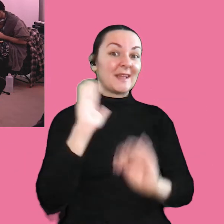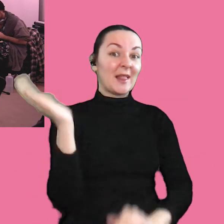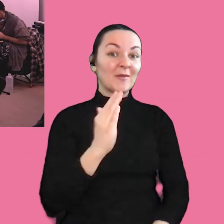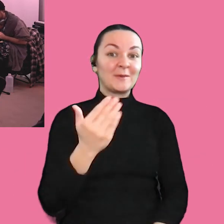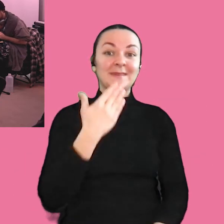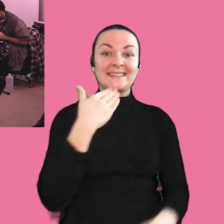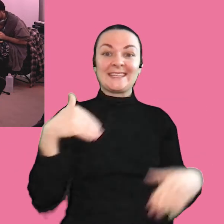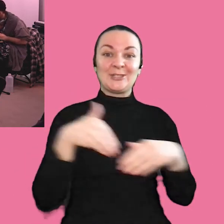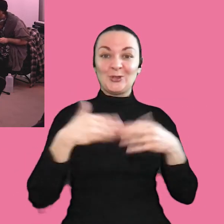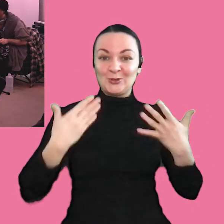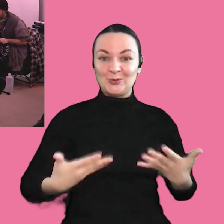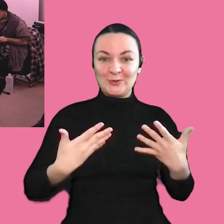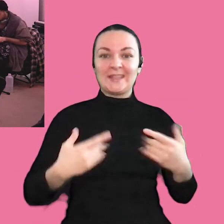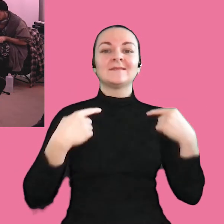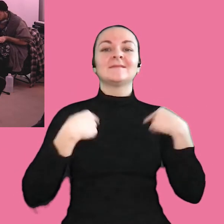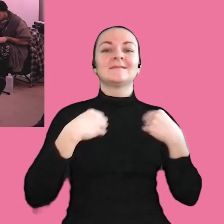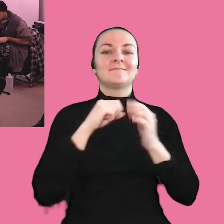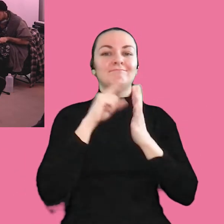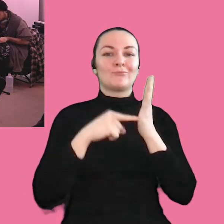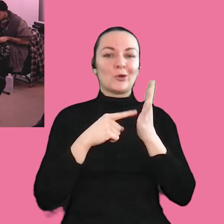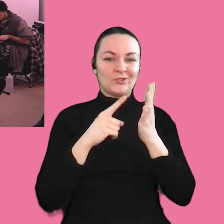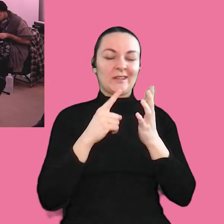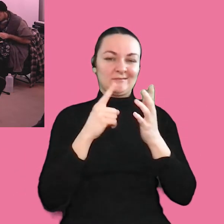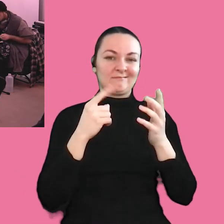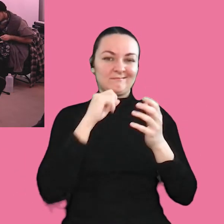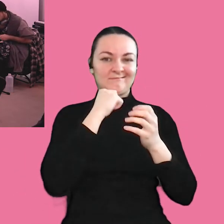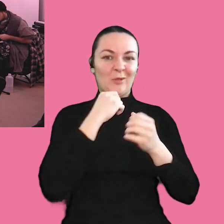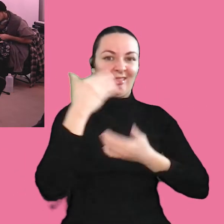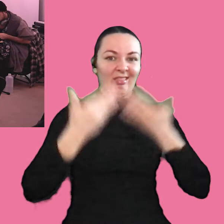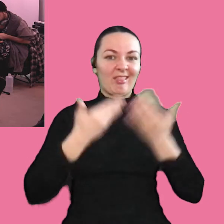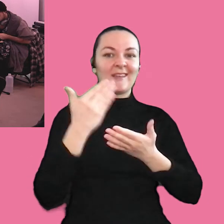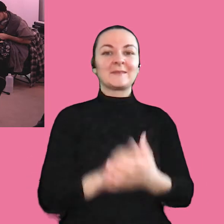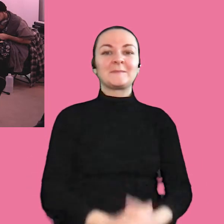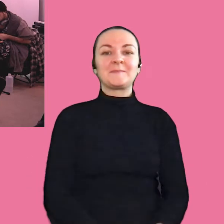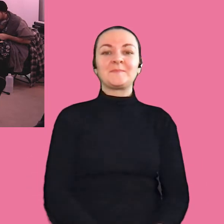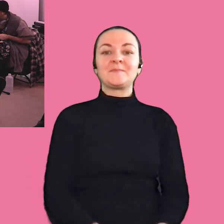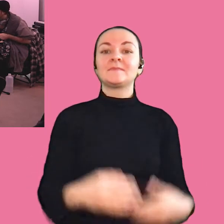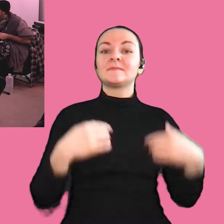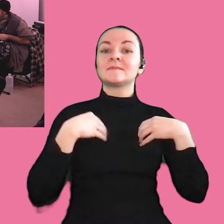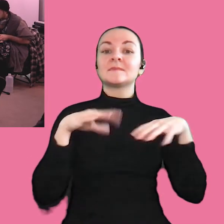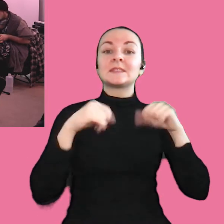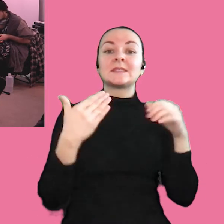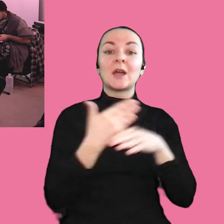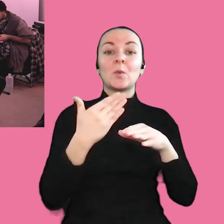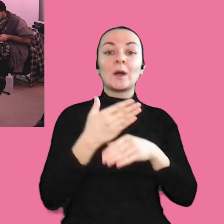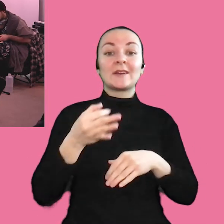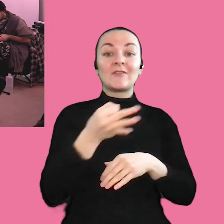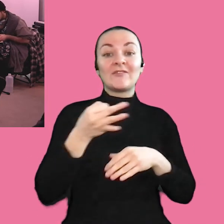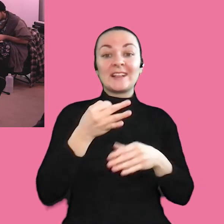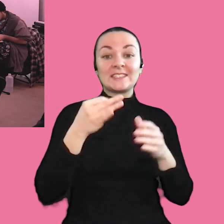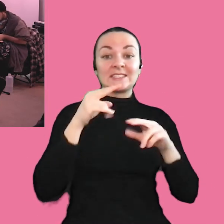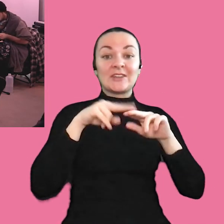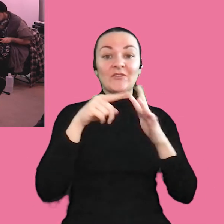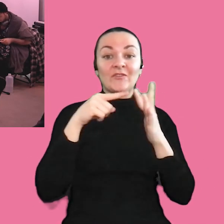Hello everyone, thanks for joining us today. So I wanted to tell you a little bit about our project. So we started